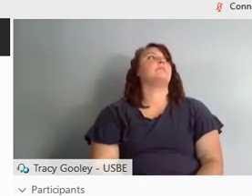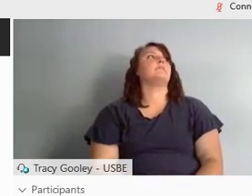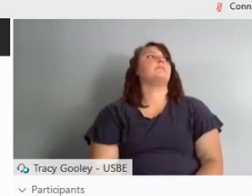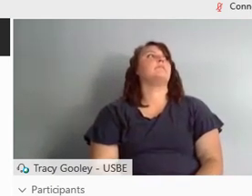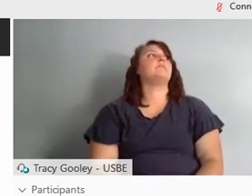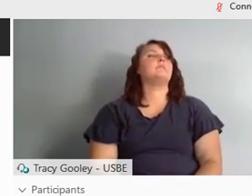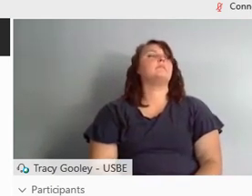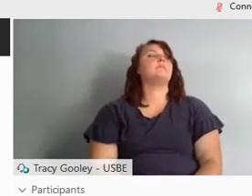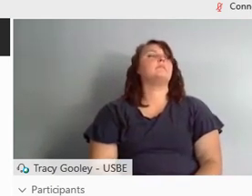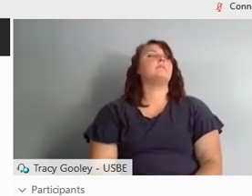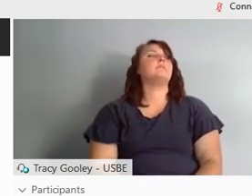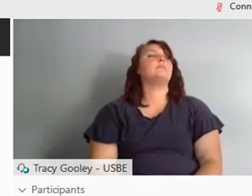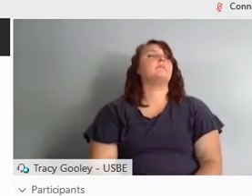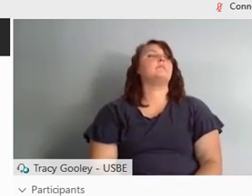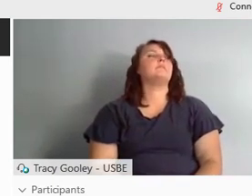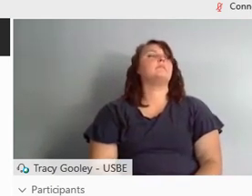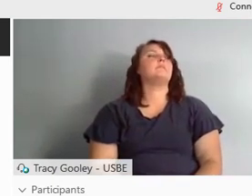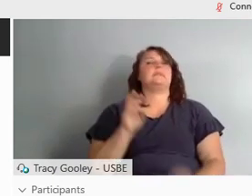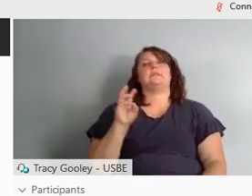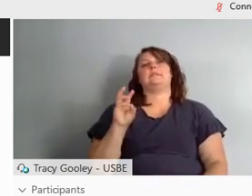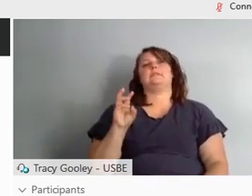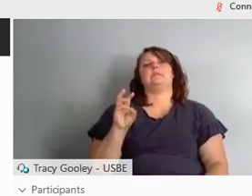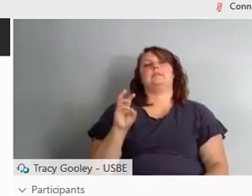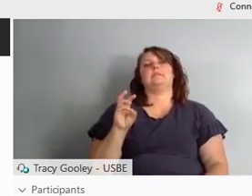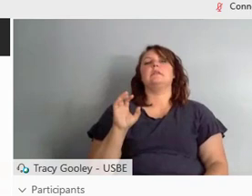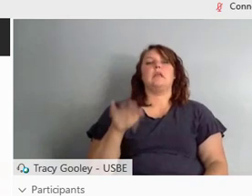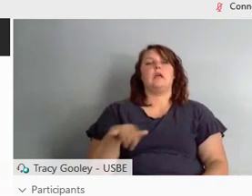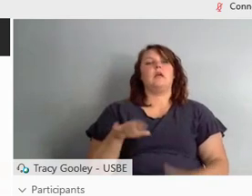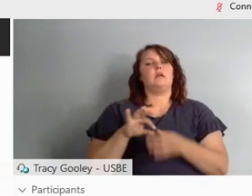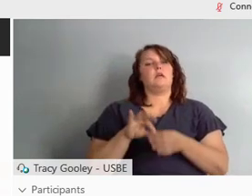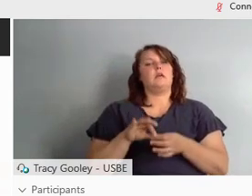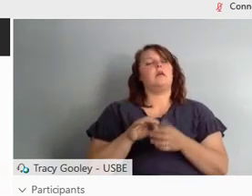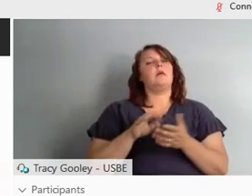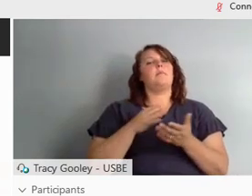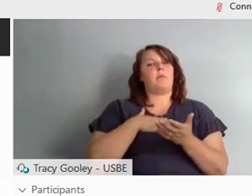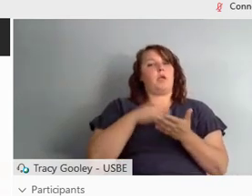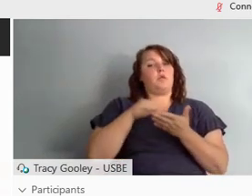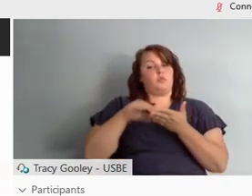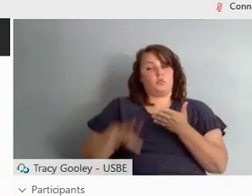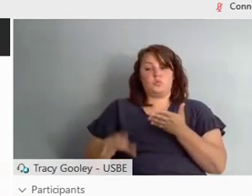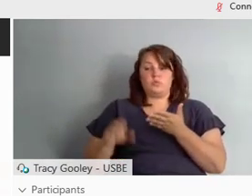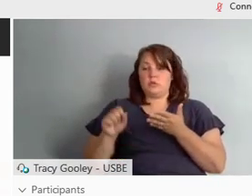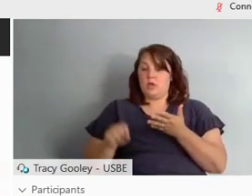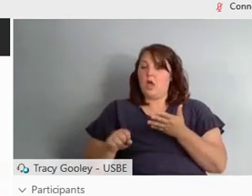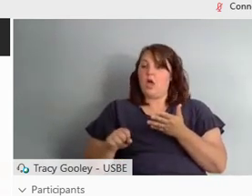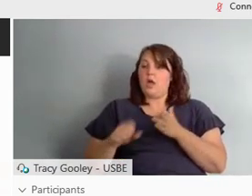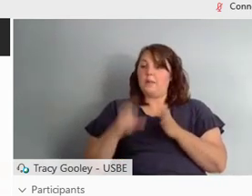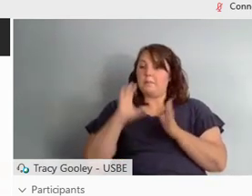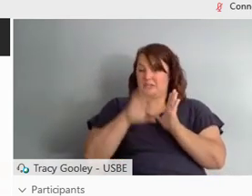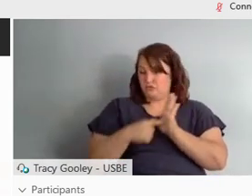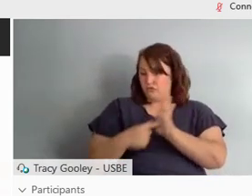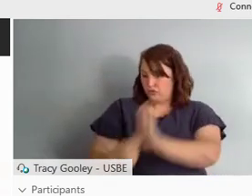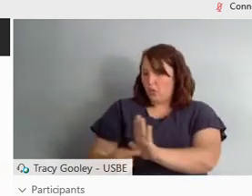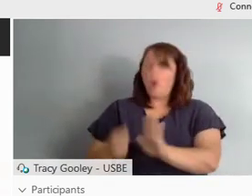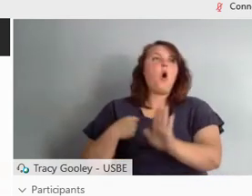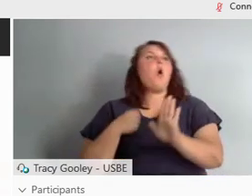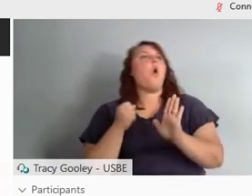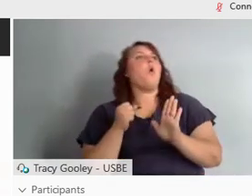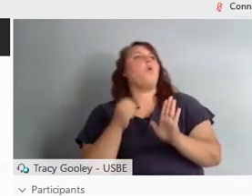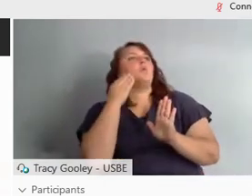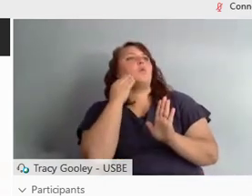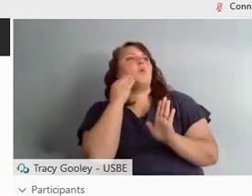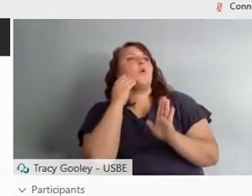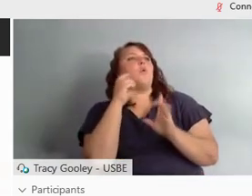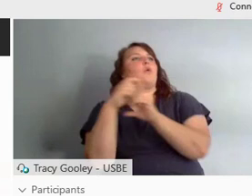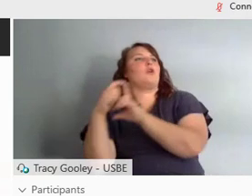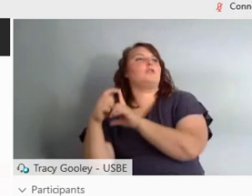The next one aligned to question number 6. So my student was able to repeat the name of pictures that correspond to a